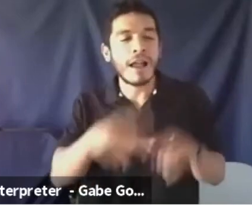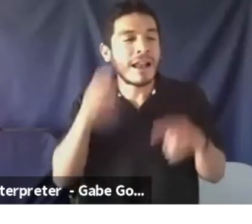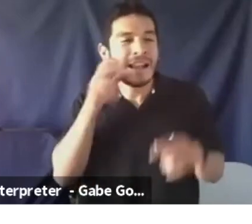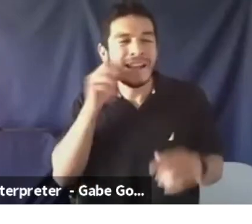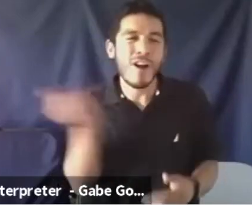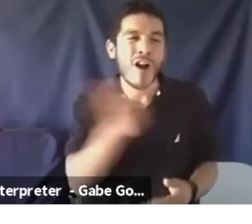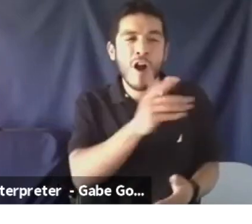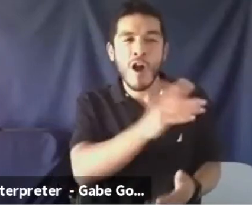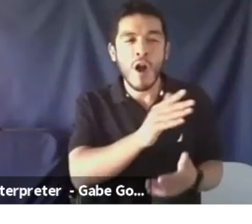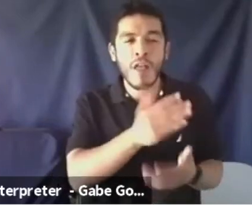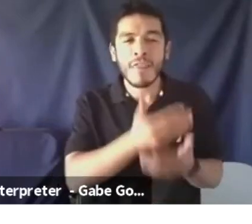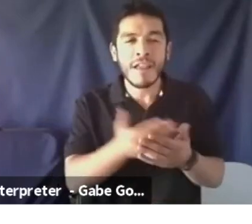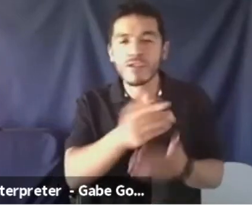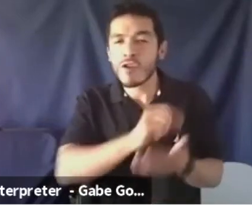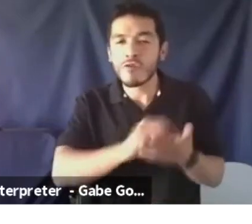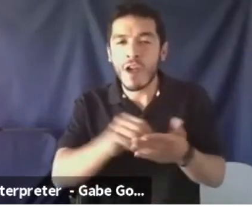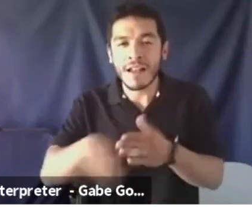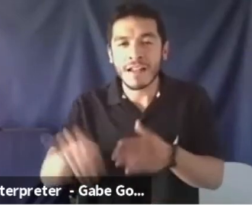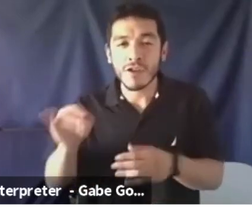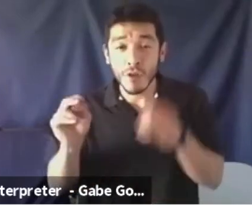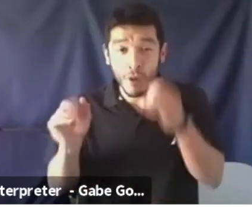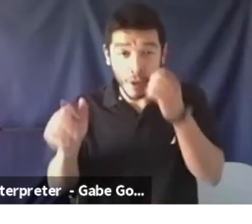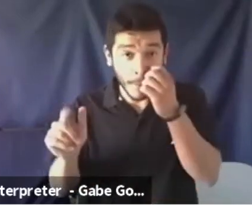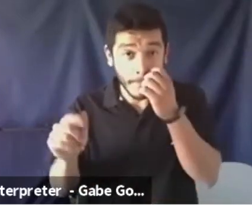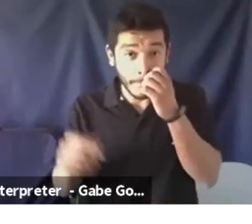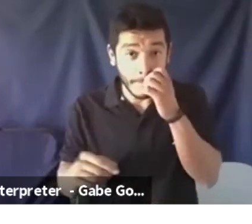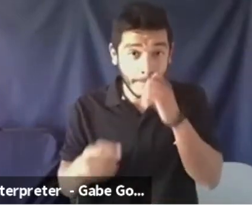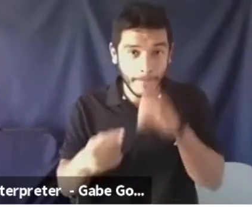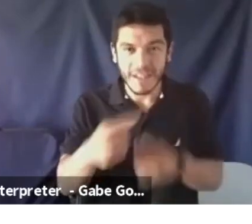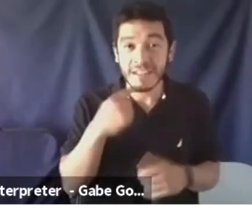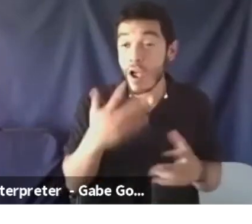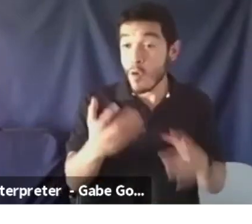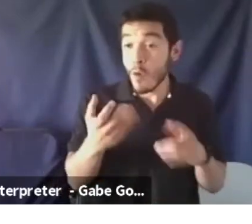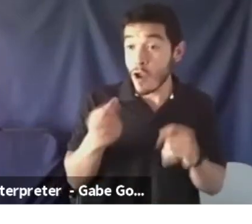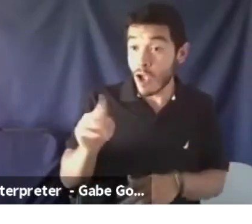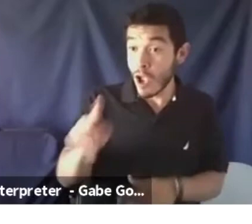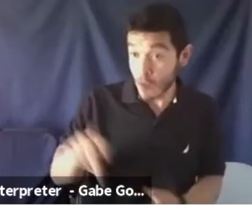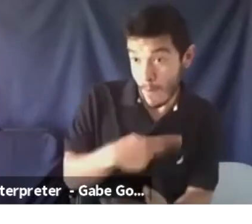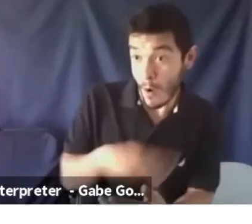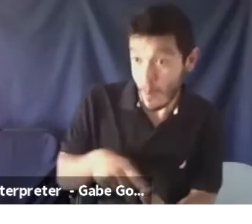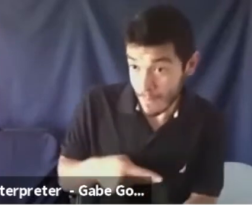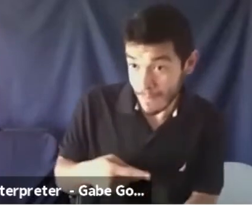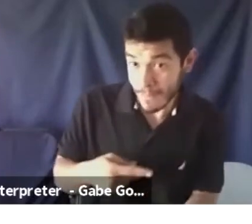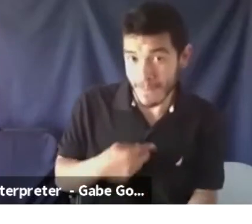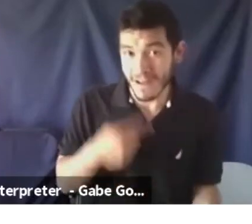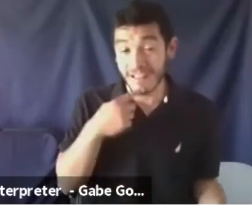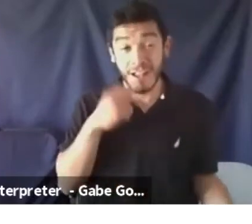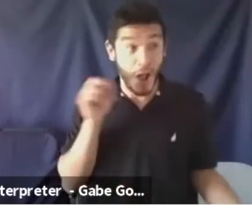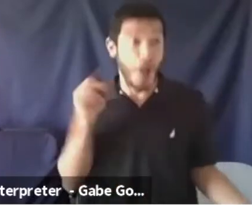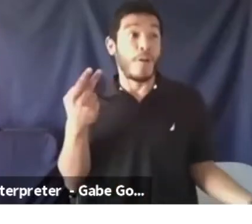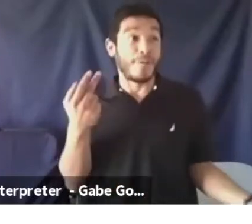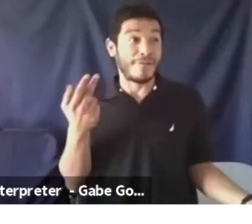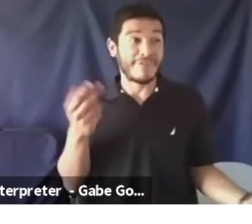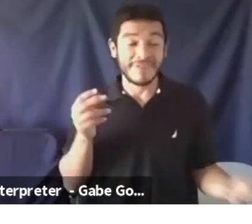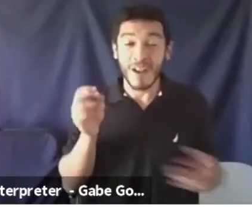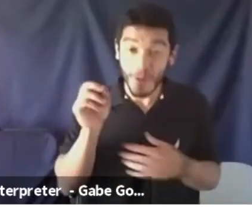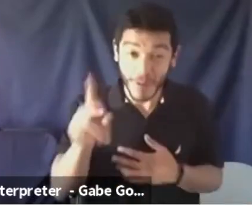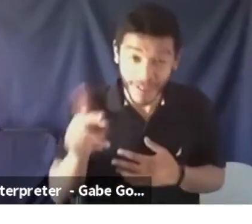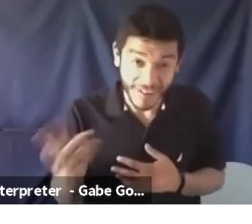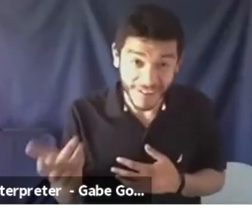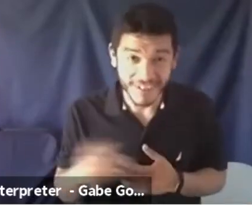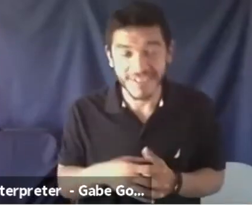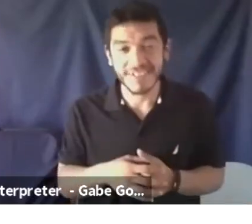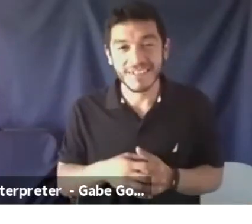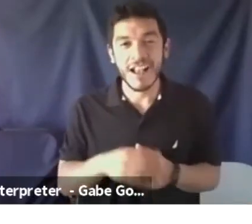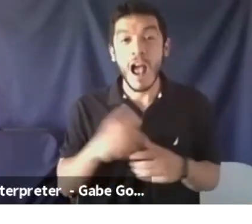in this journal. And so he said, do you want to take a shot at that poem? And I was like, oh, okay. And then